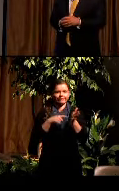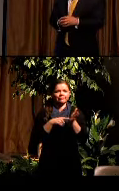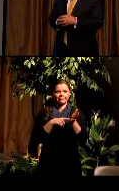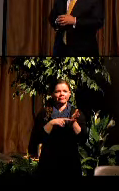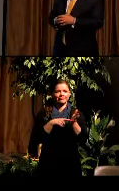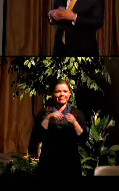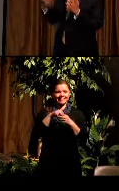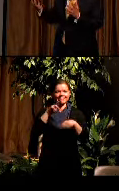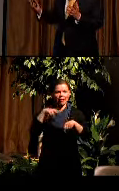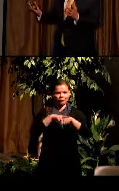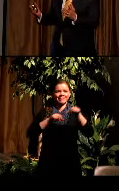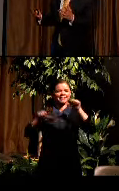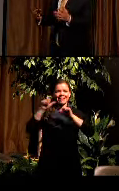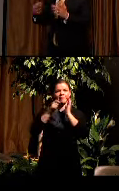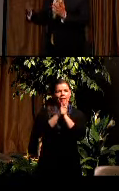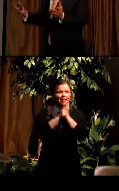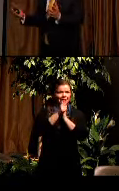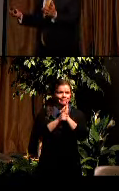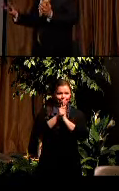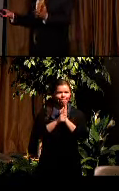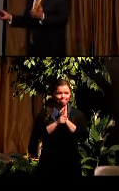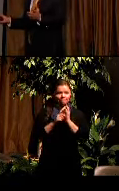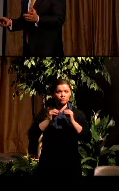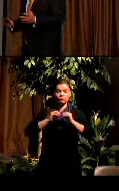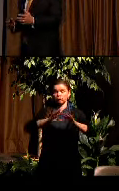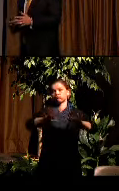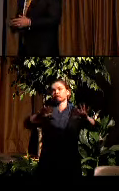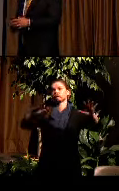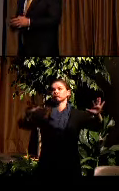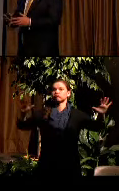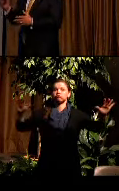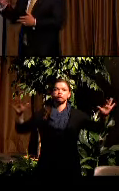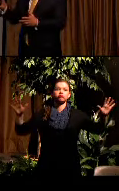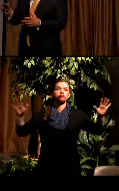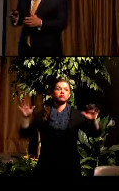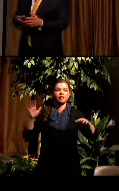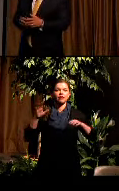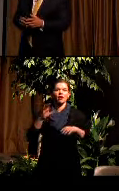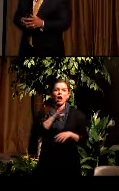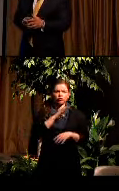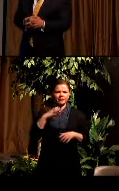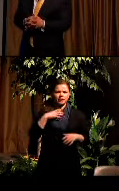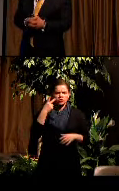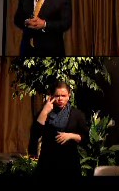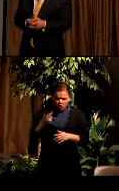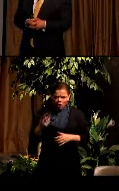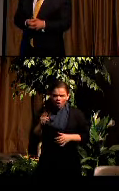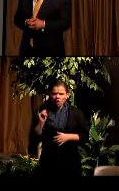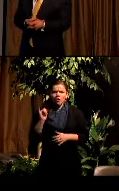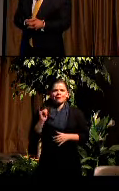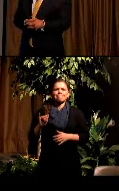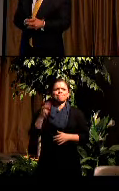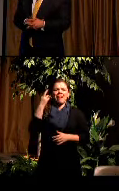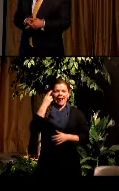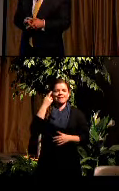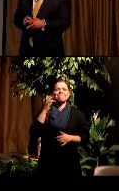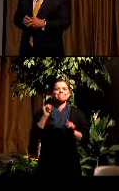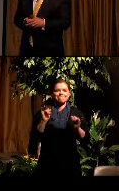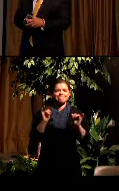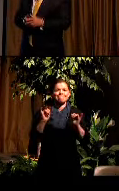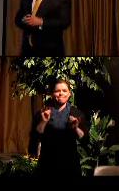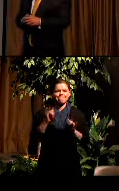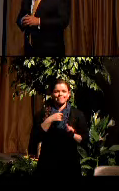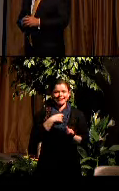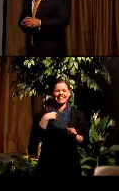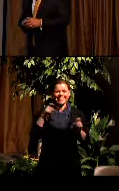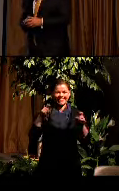and others, it got up to Congress, and Congress said, we need to do something about this. We're going to create the Smithsonian Migratory Bird Center, which they did. And